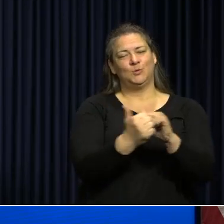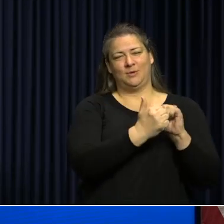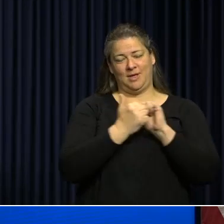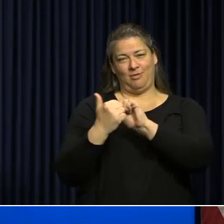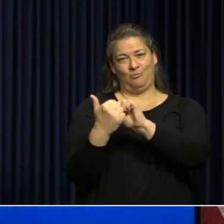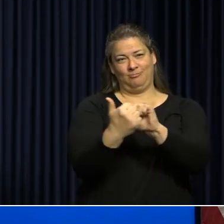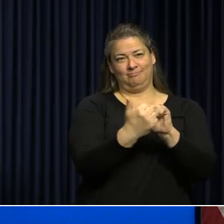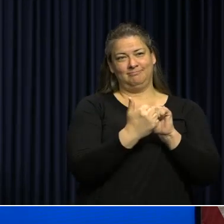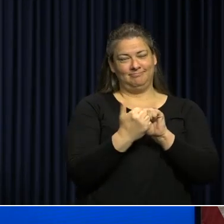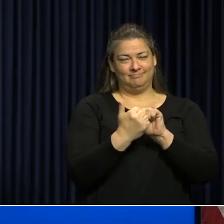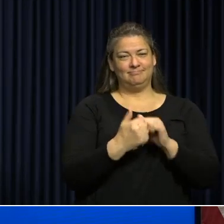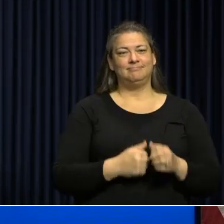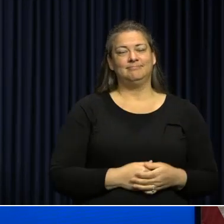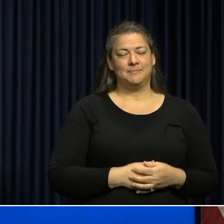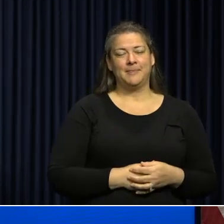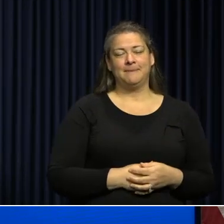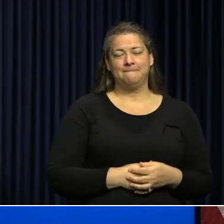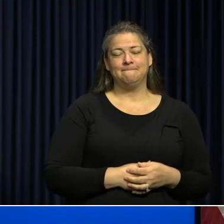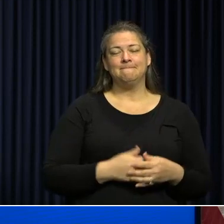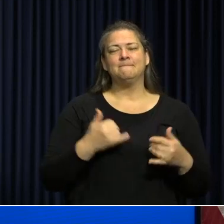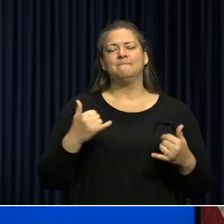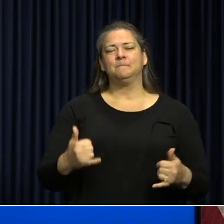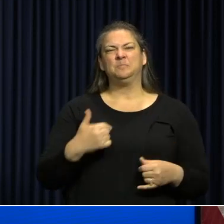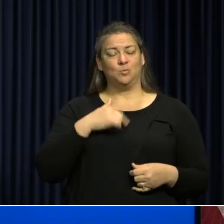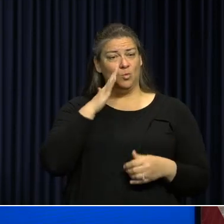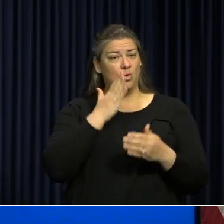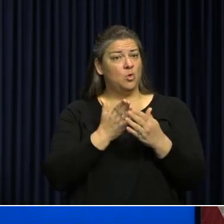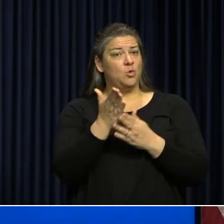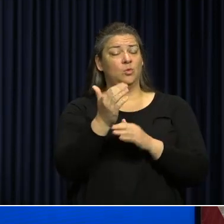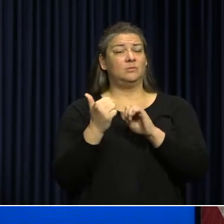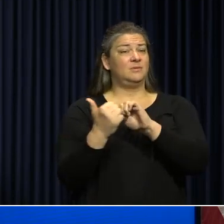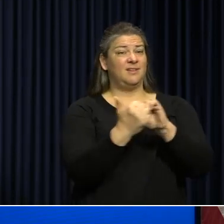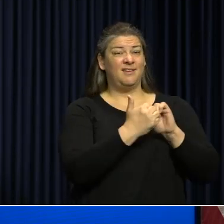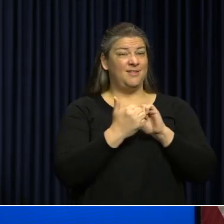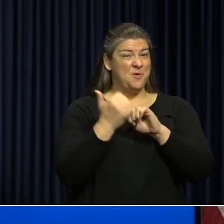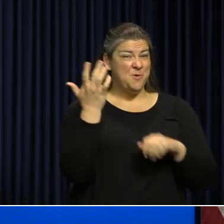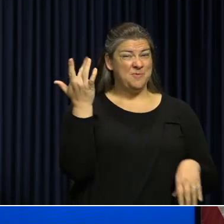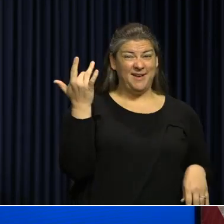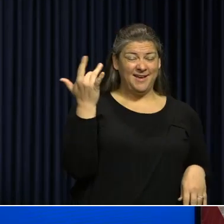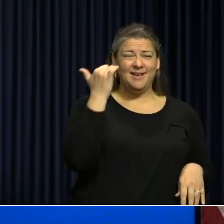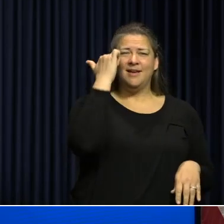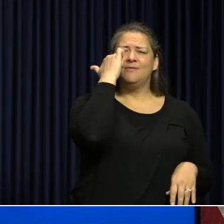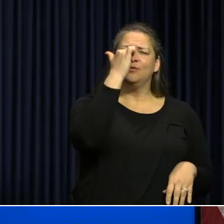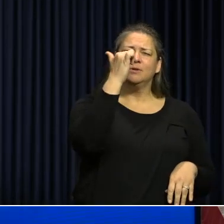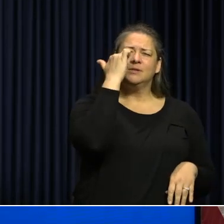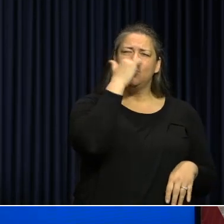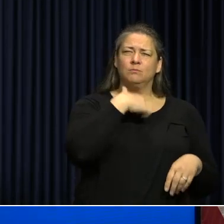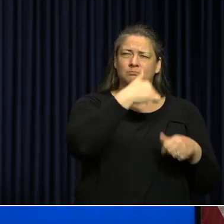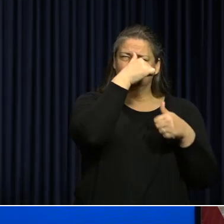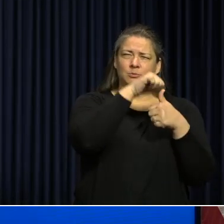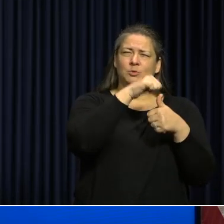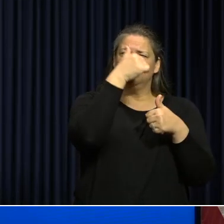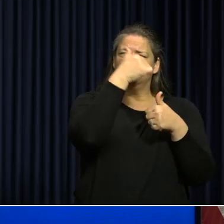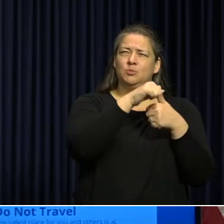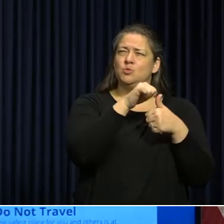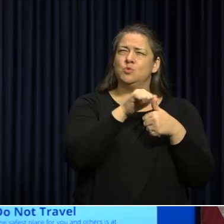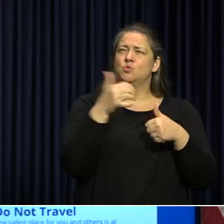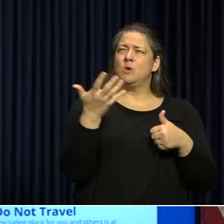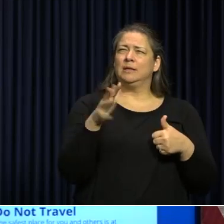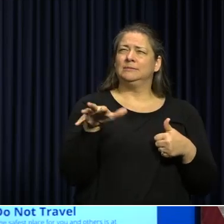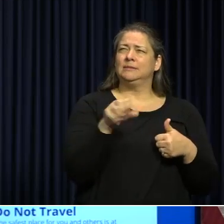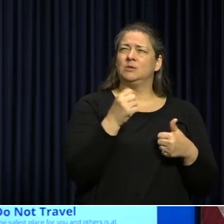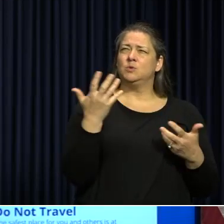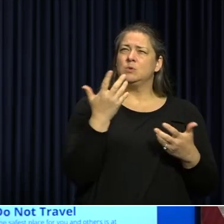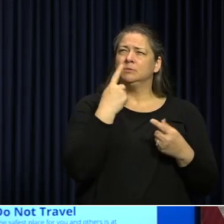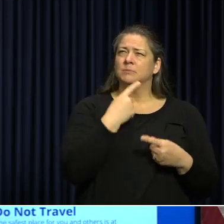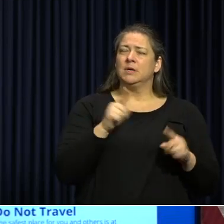this together. And we're going to get through this together because every day we remember what it takes to do it. It's the 10